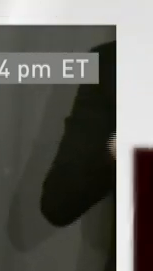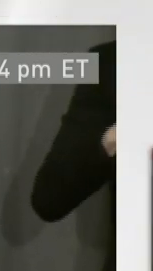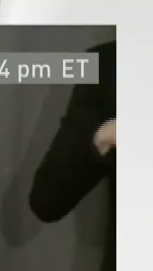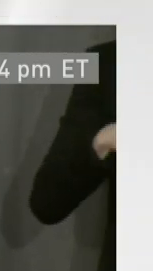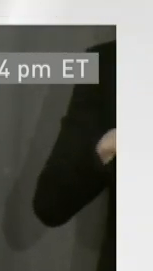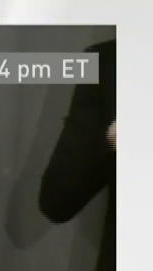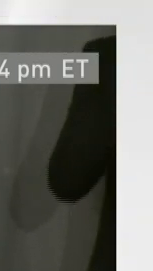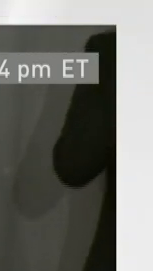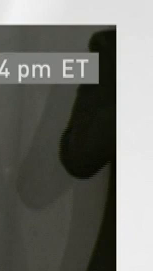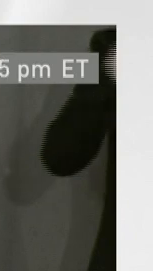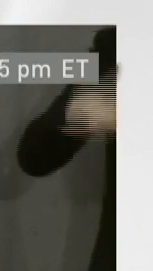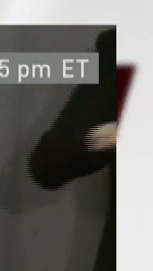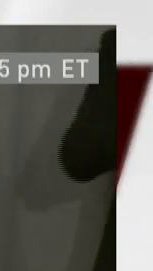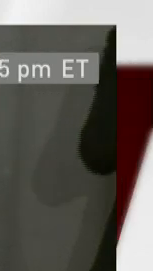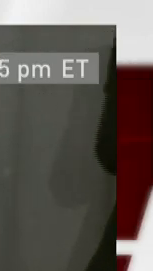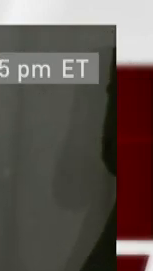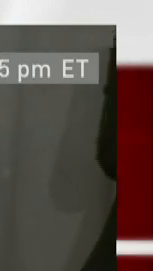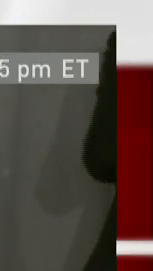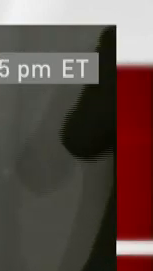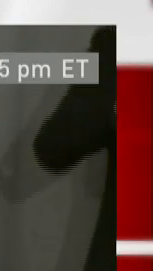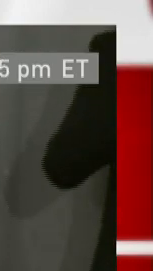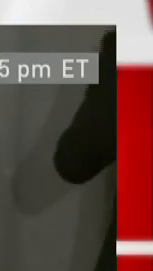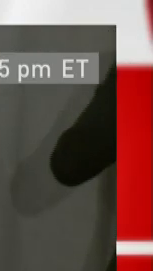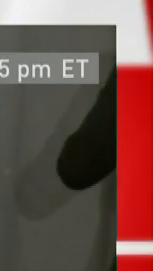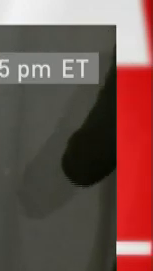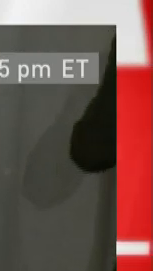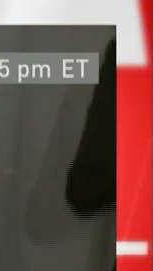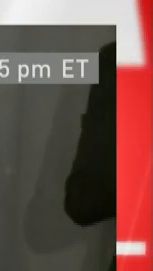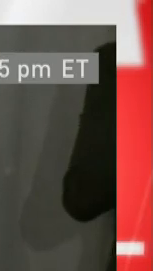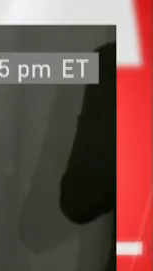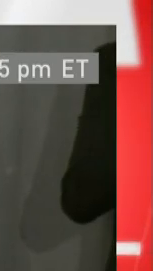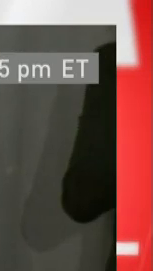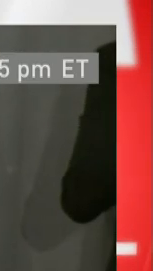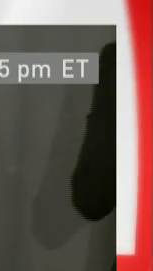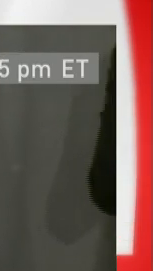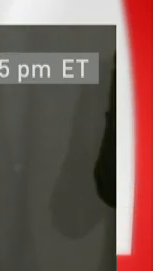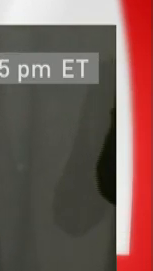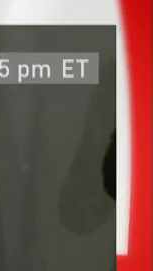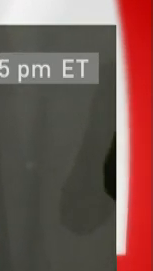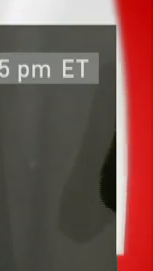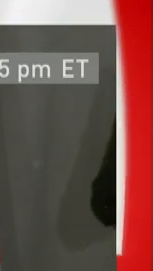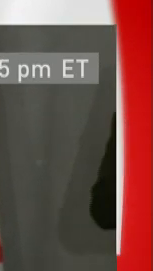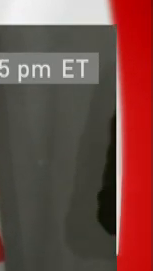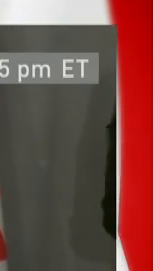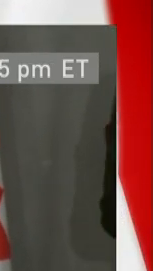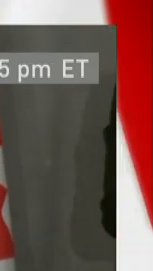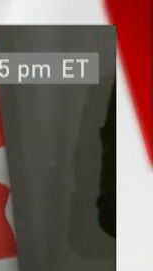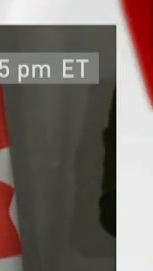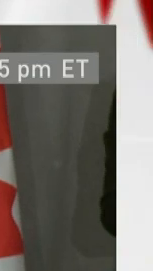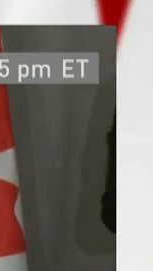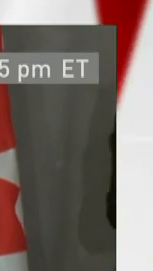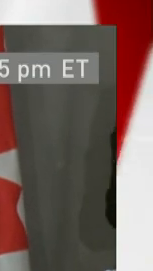So we'll go back to the phone, but in the interest of time, we'll only take two questions on the phone and then two questions in the audience. Juliana?